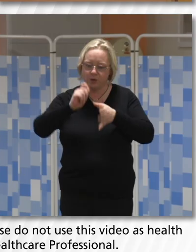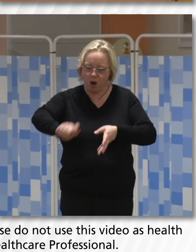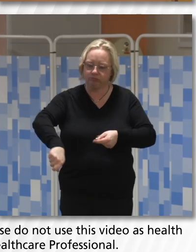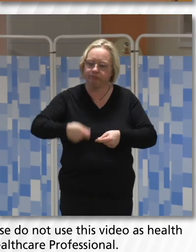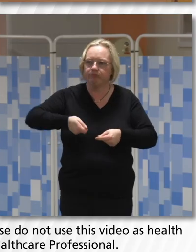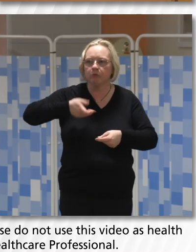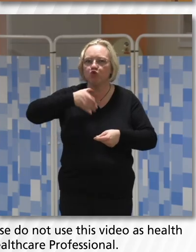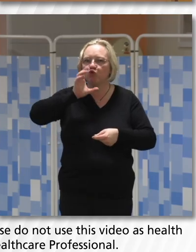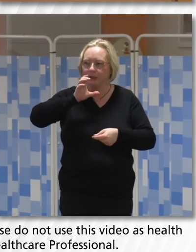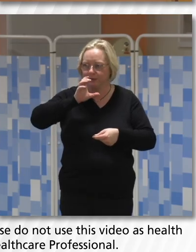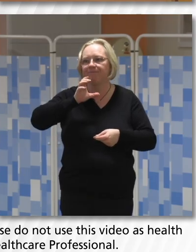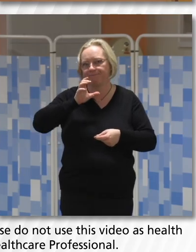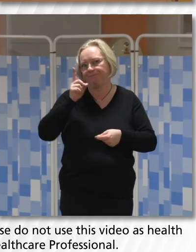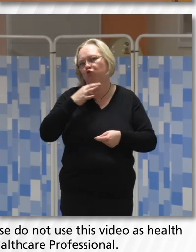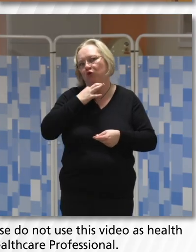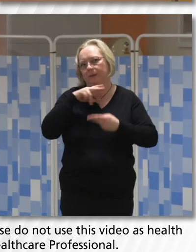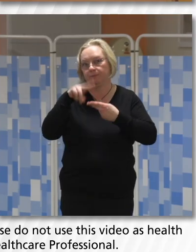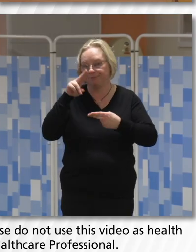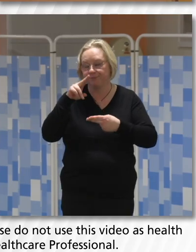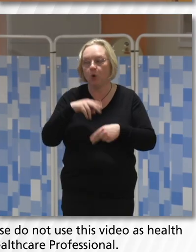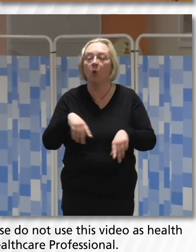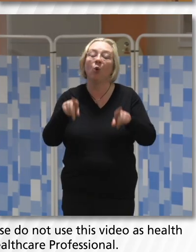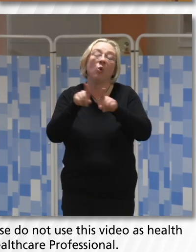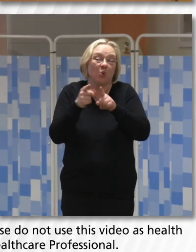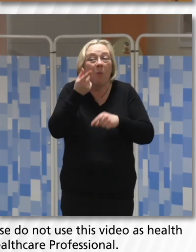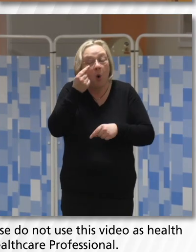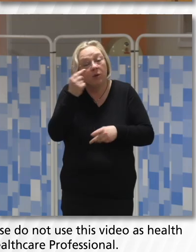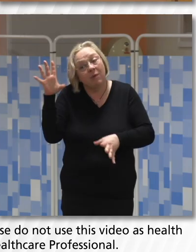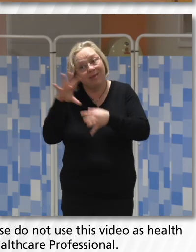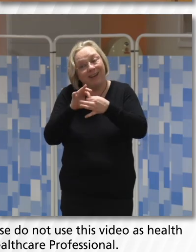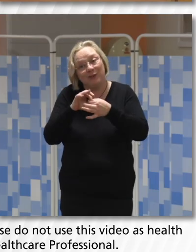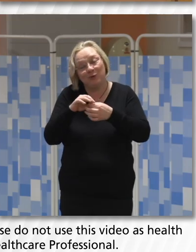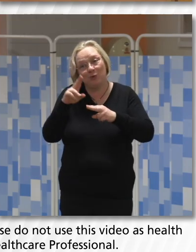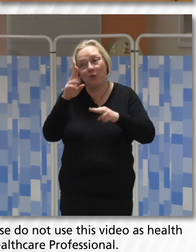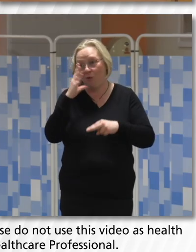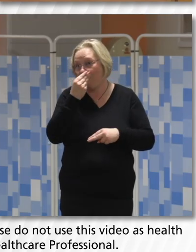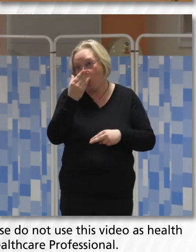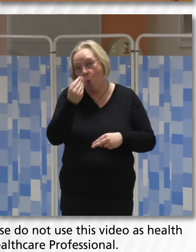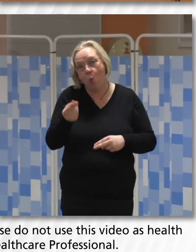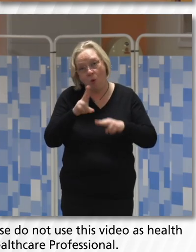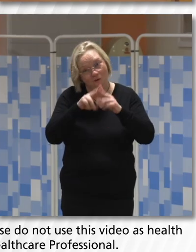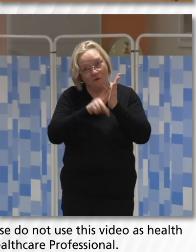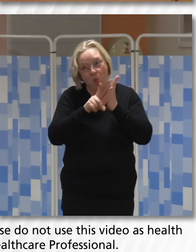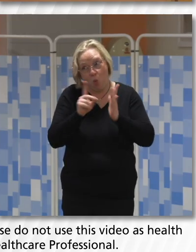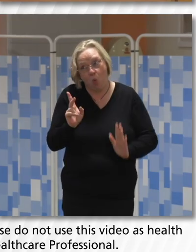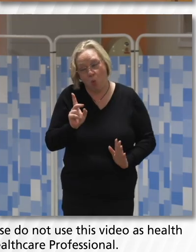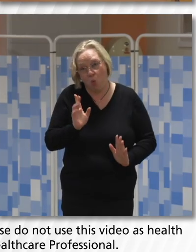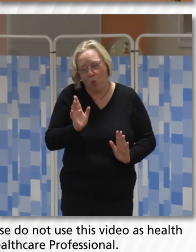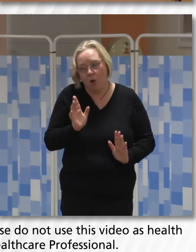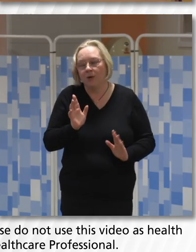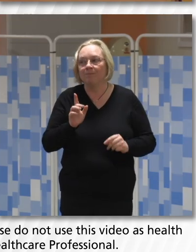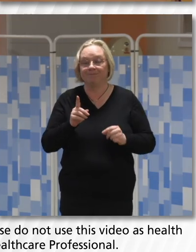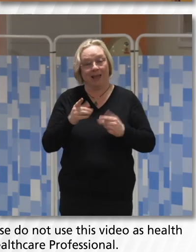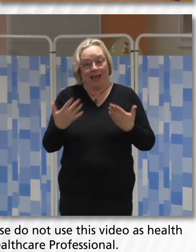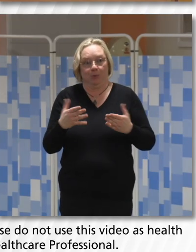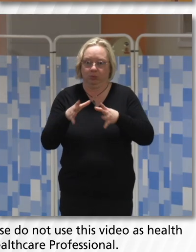with possibly flu, which isn't great at the moment. While there's a big incidence